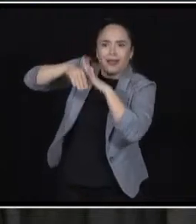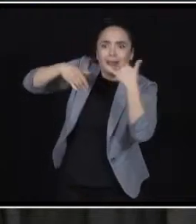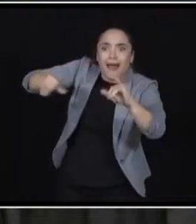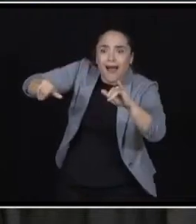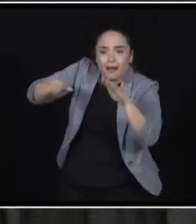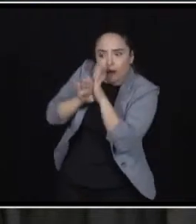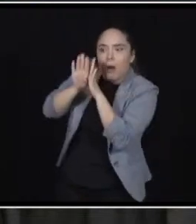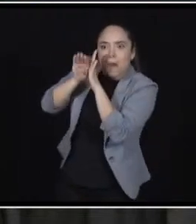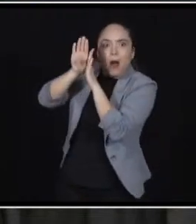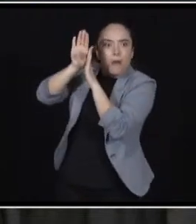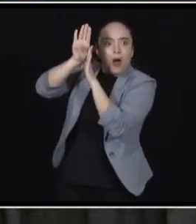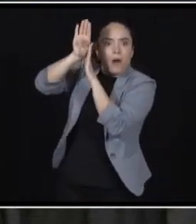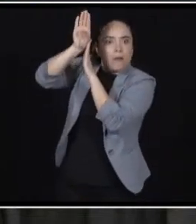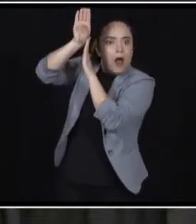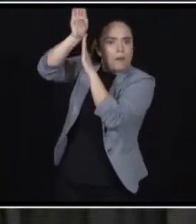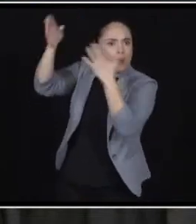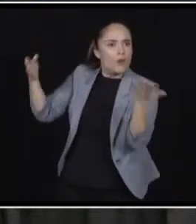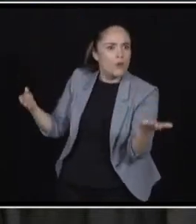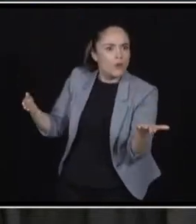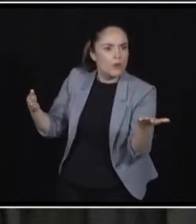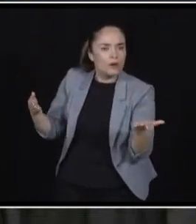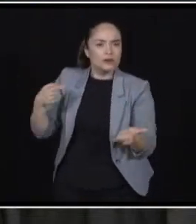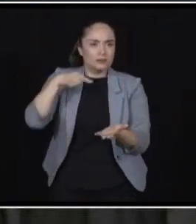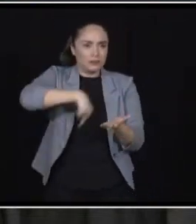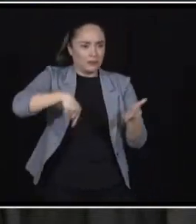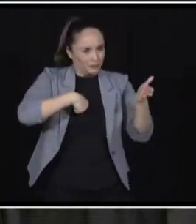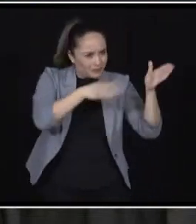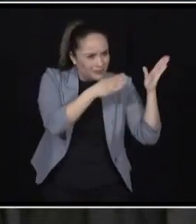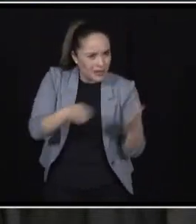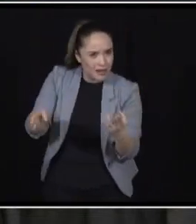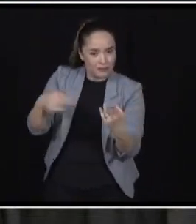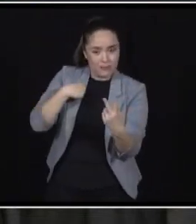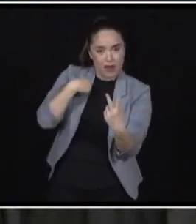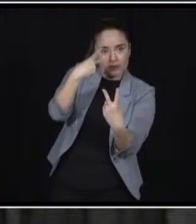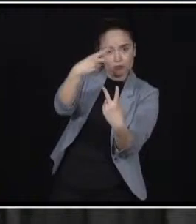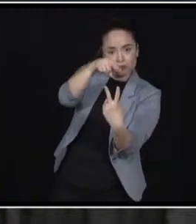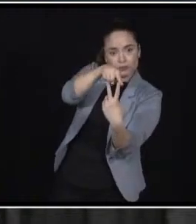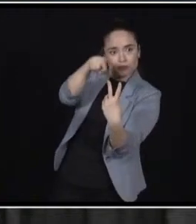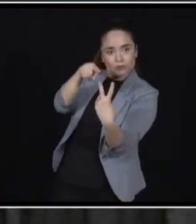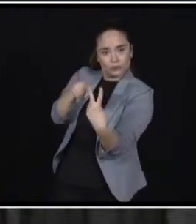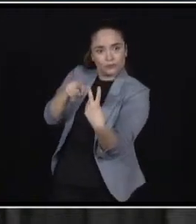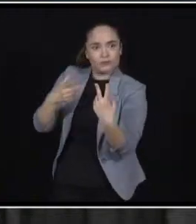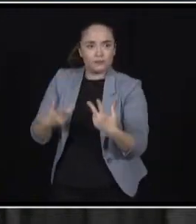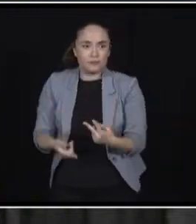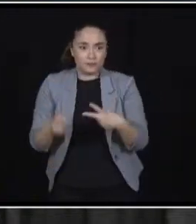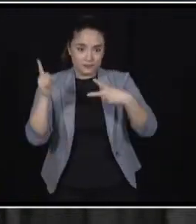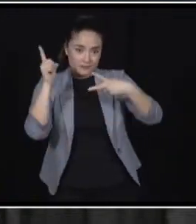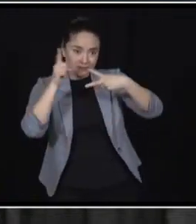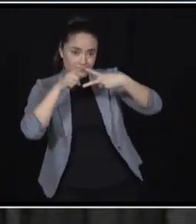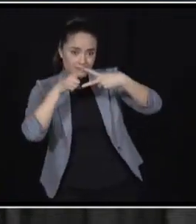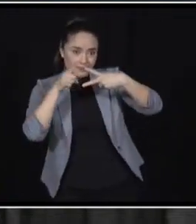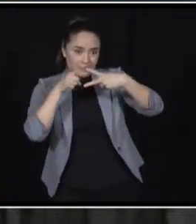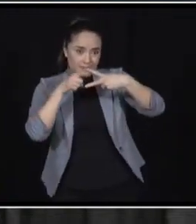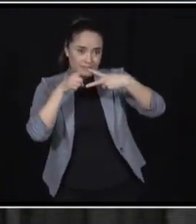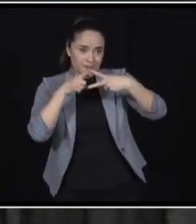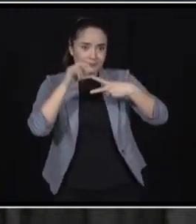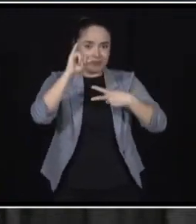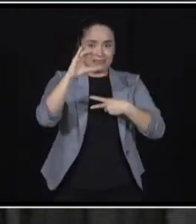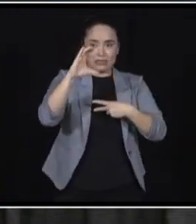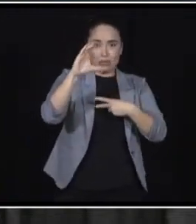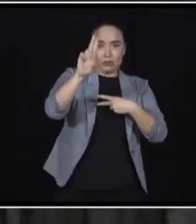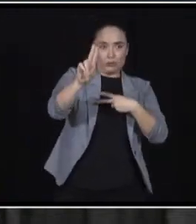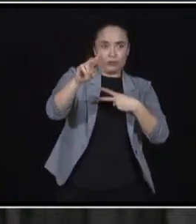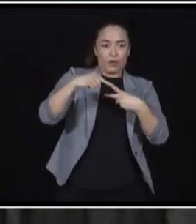The two-part plan is making sure that, number one, we get the ICUs down by